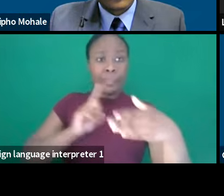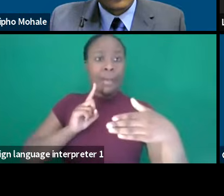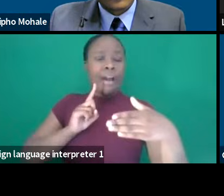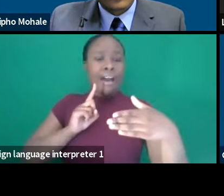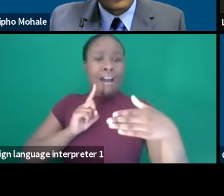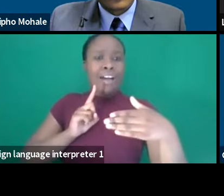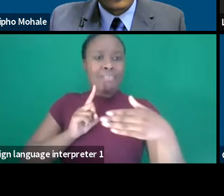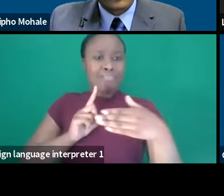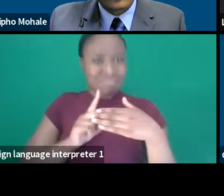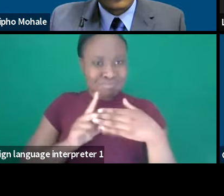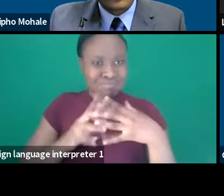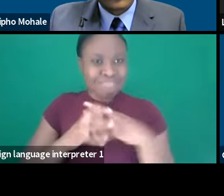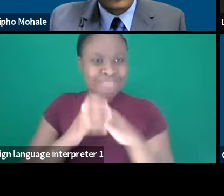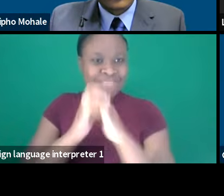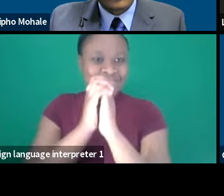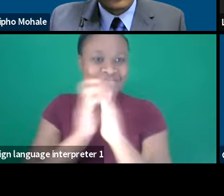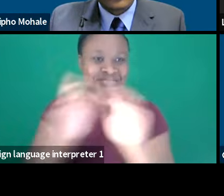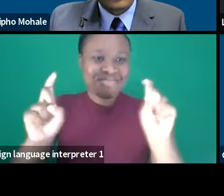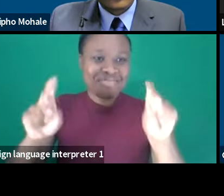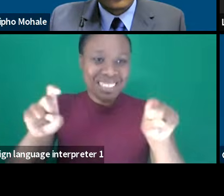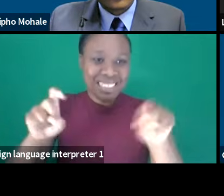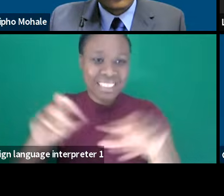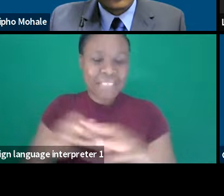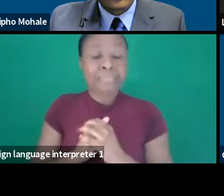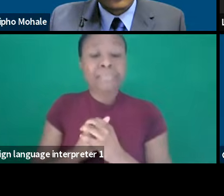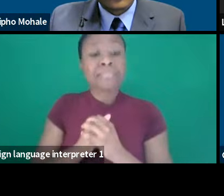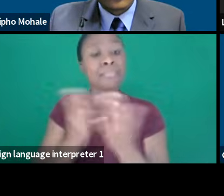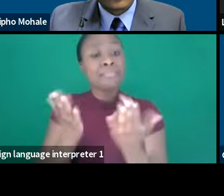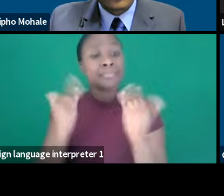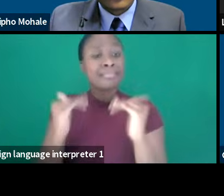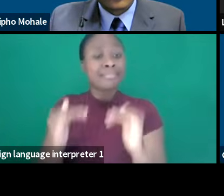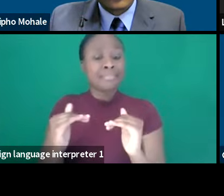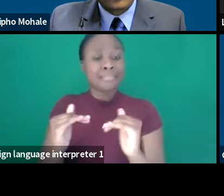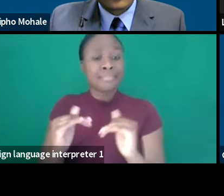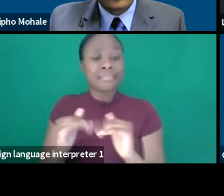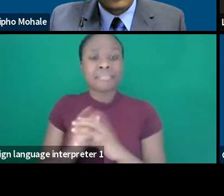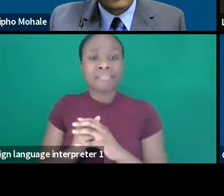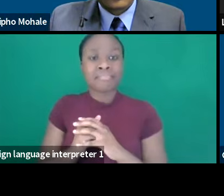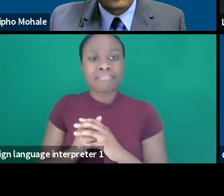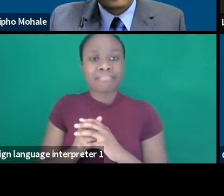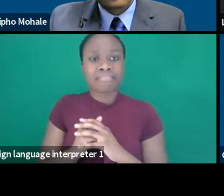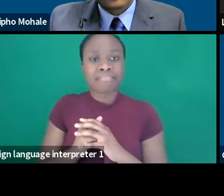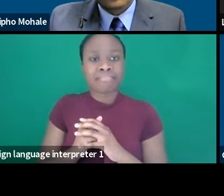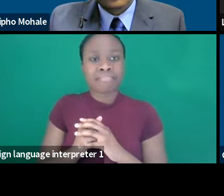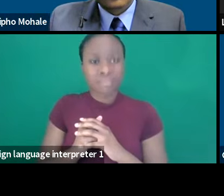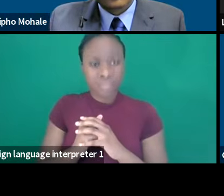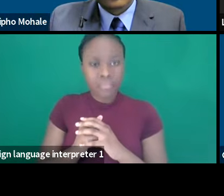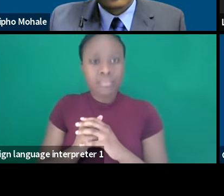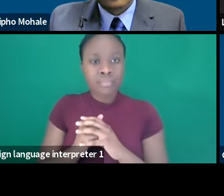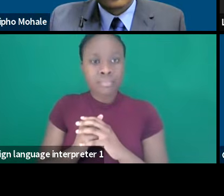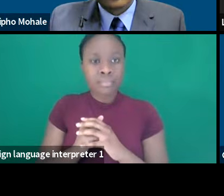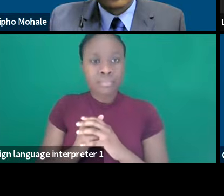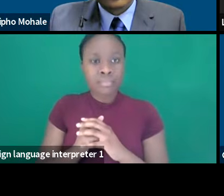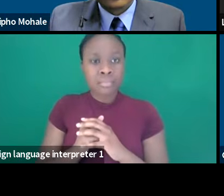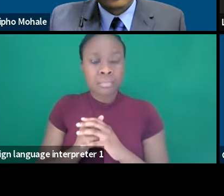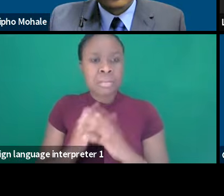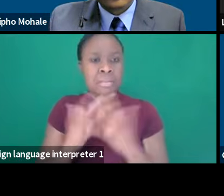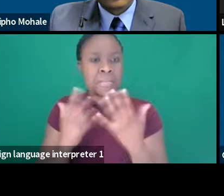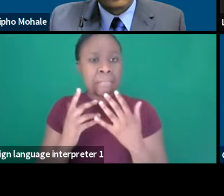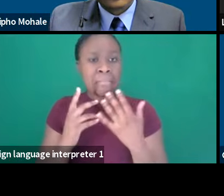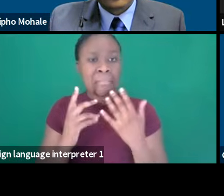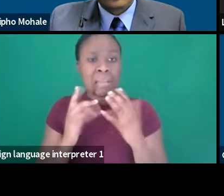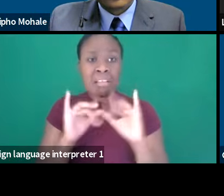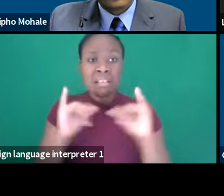journey. The next question is, what documents are required to update the representative taxpayer of